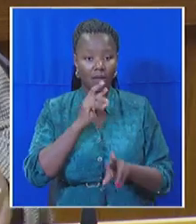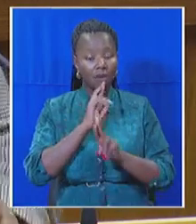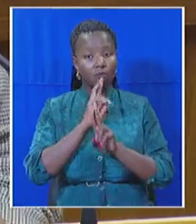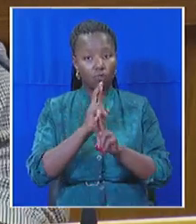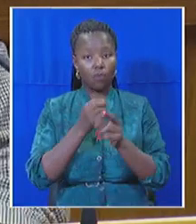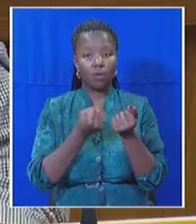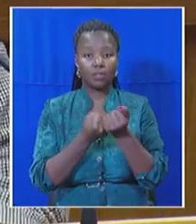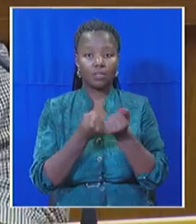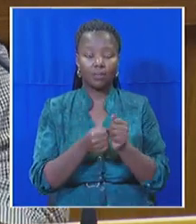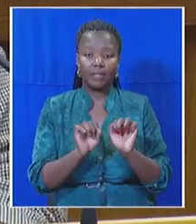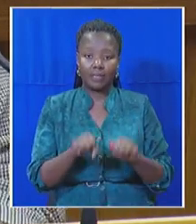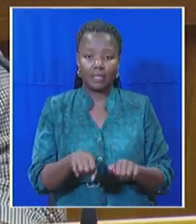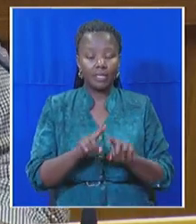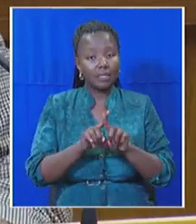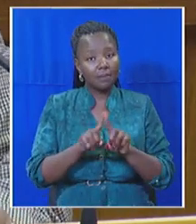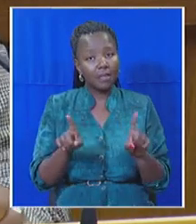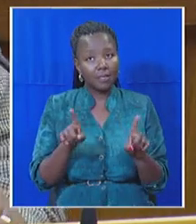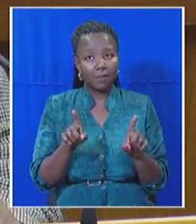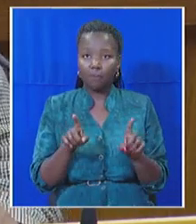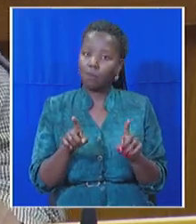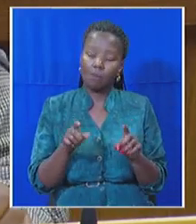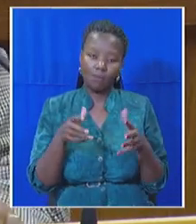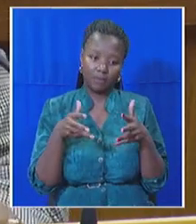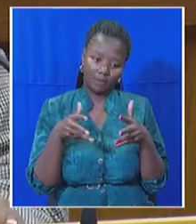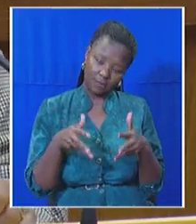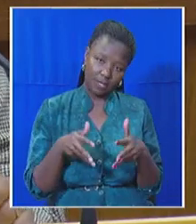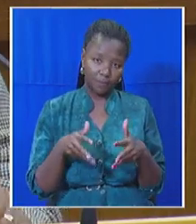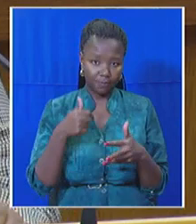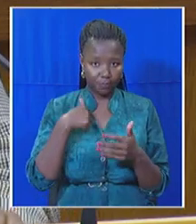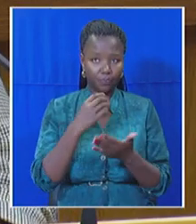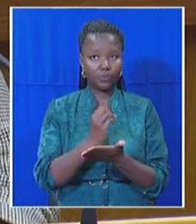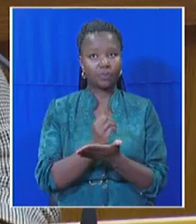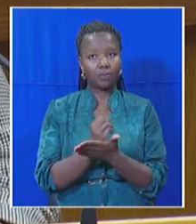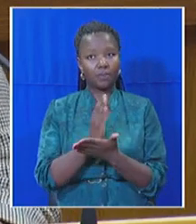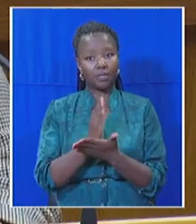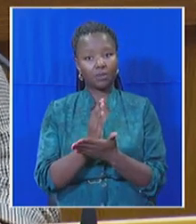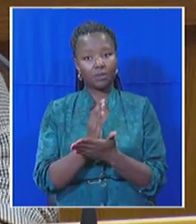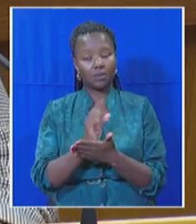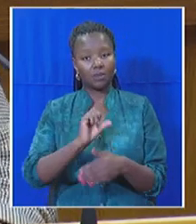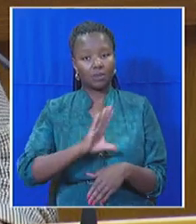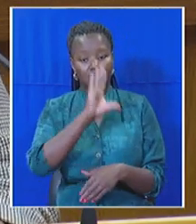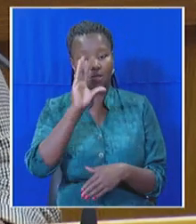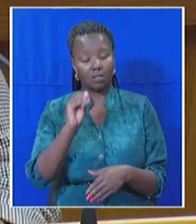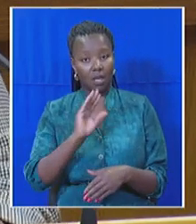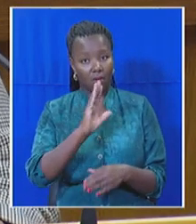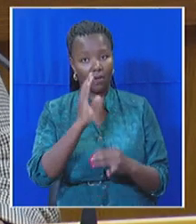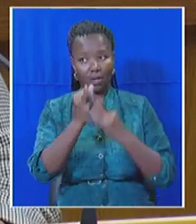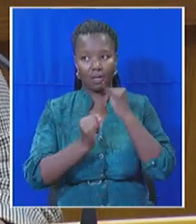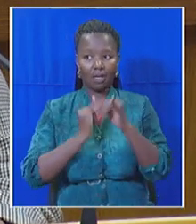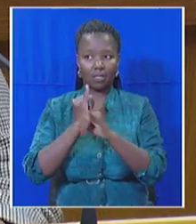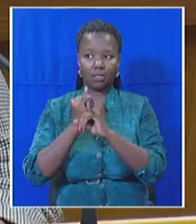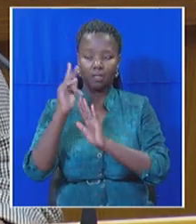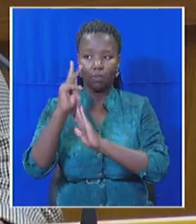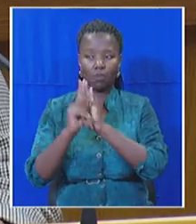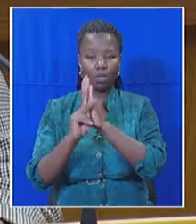But in doing so, we would like to say that in order to ensure that South Africa's international policy objectives are met,